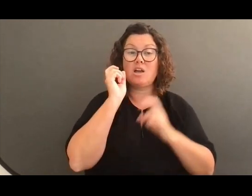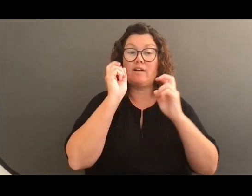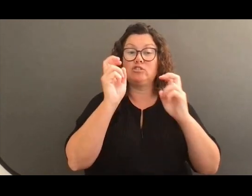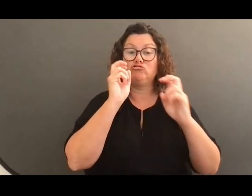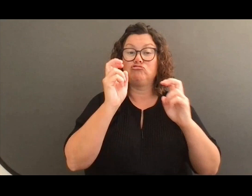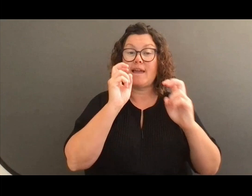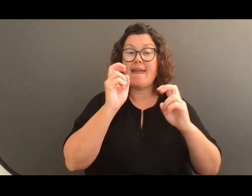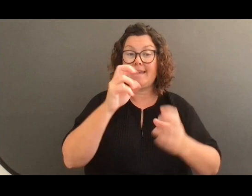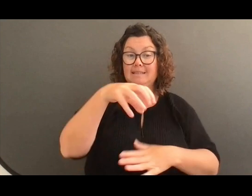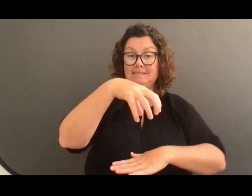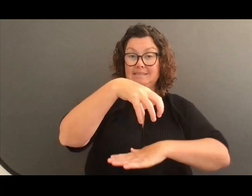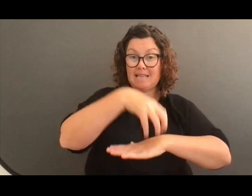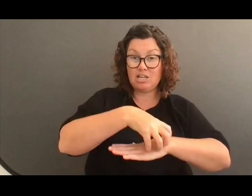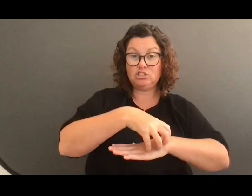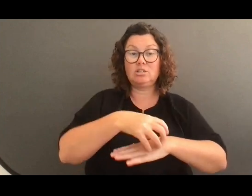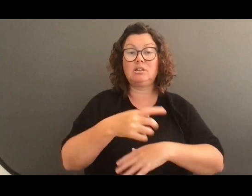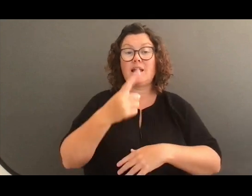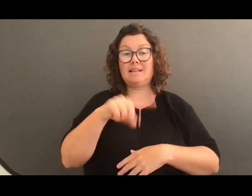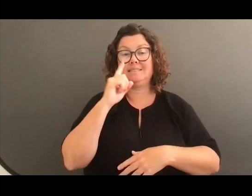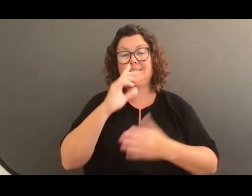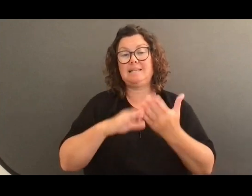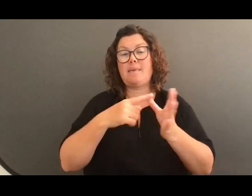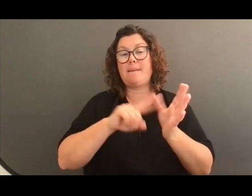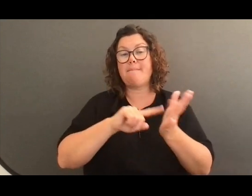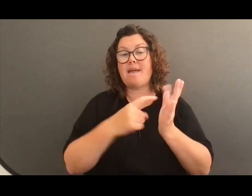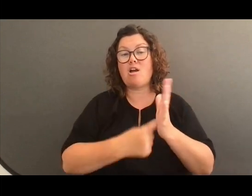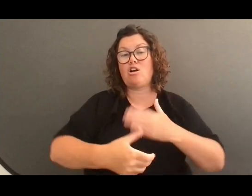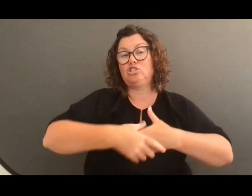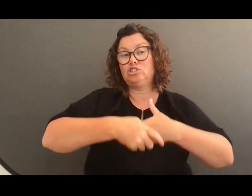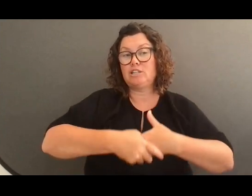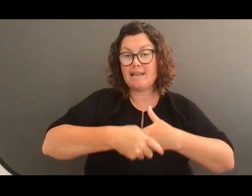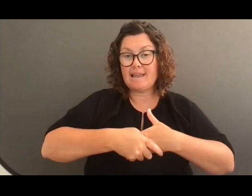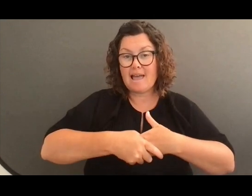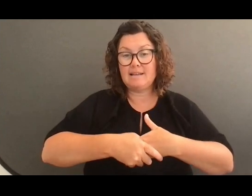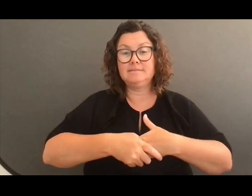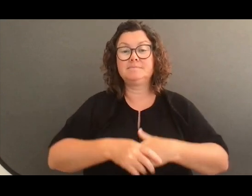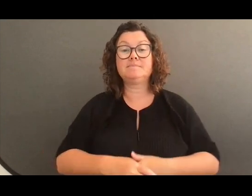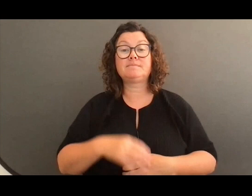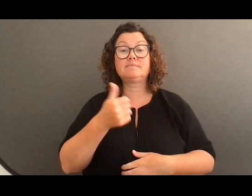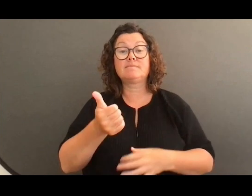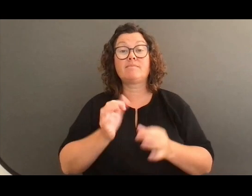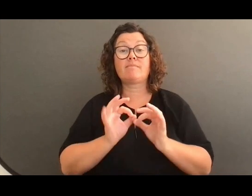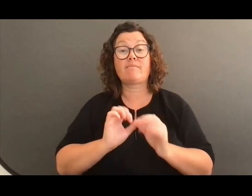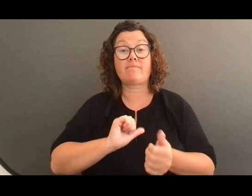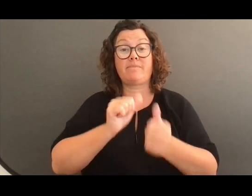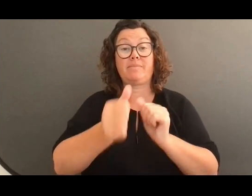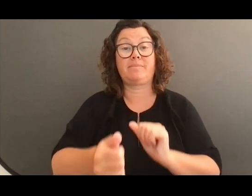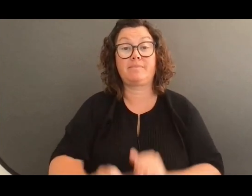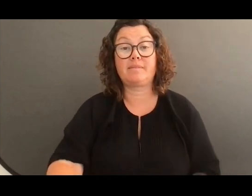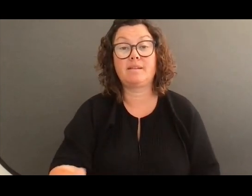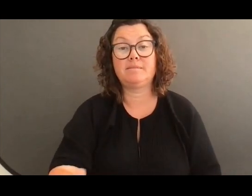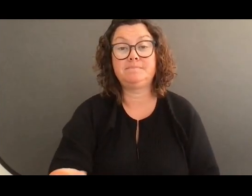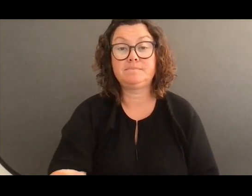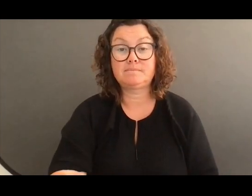and the Mayor shaking hands with some of the winners. But the community spirit that comes along with Waste to Art is something that we're very proud of. We have a